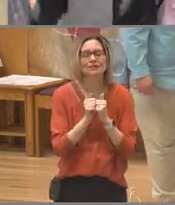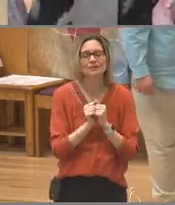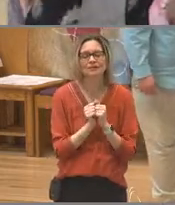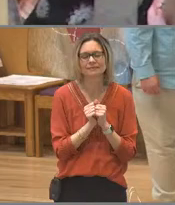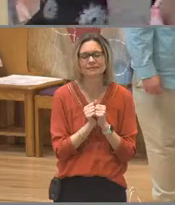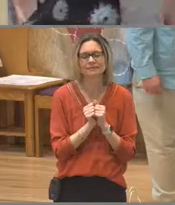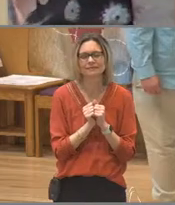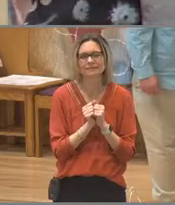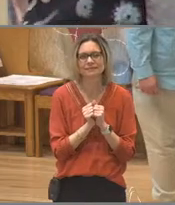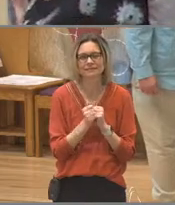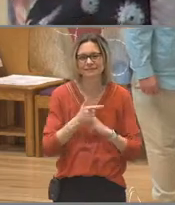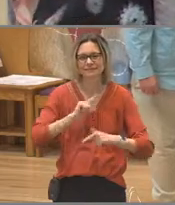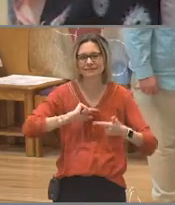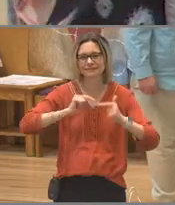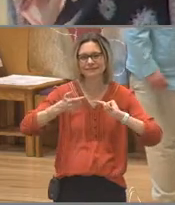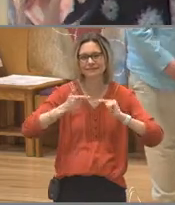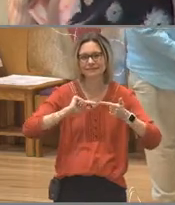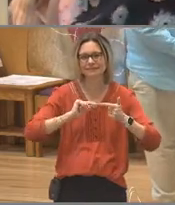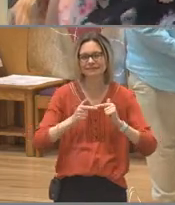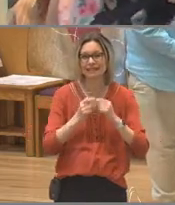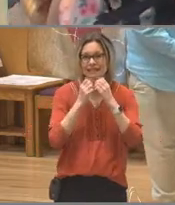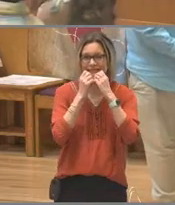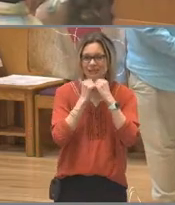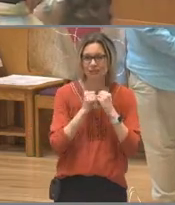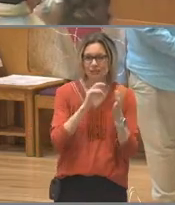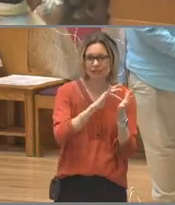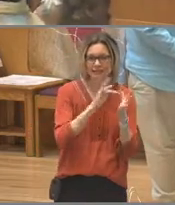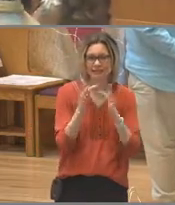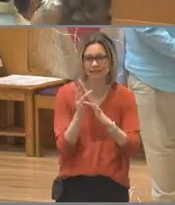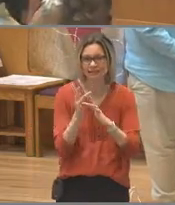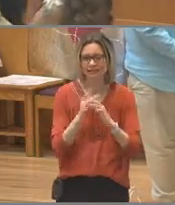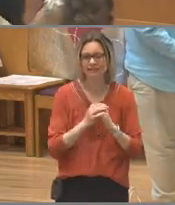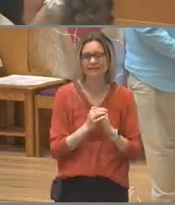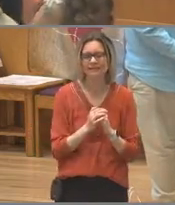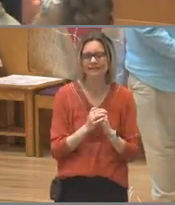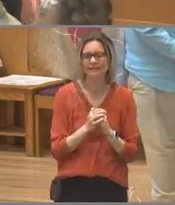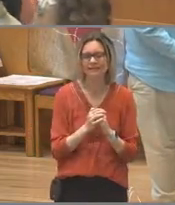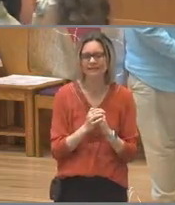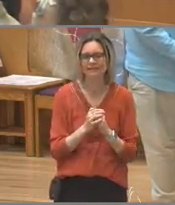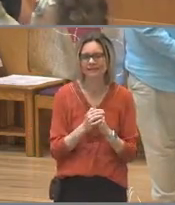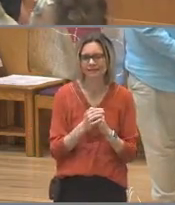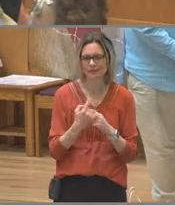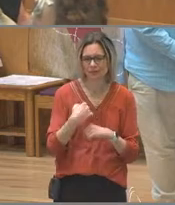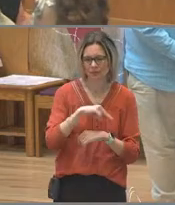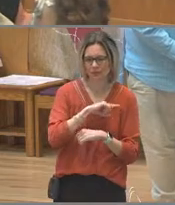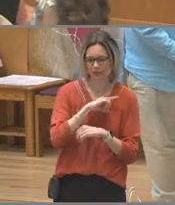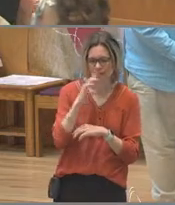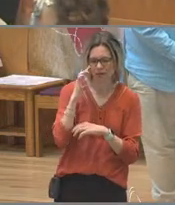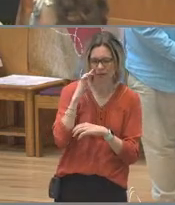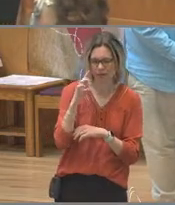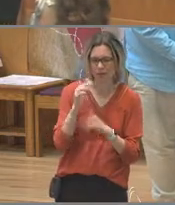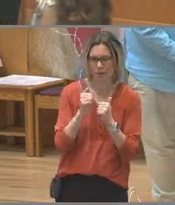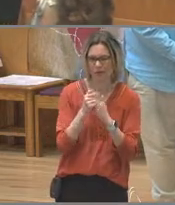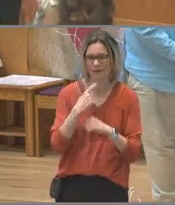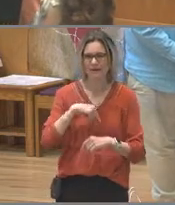me. Dear Jesus, we know that you are with us.